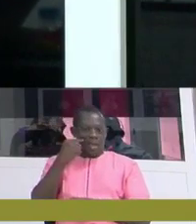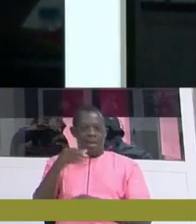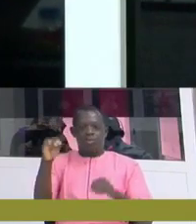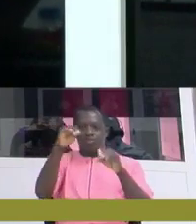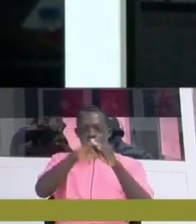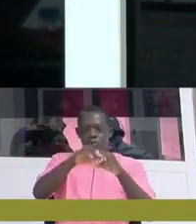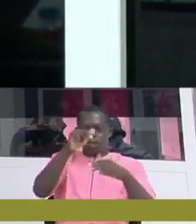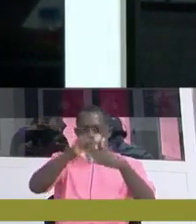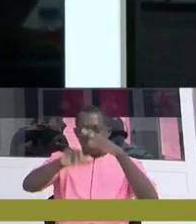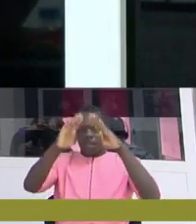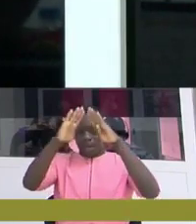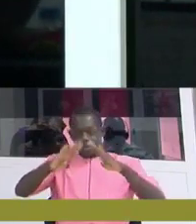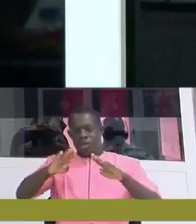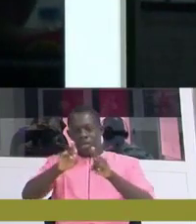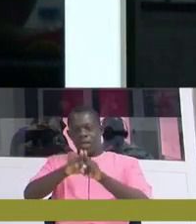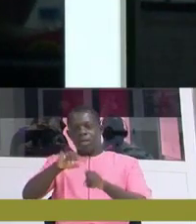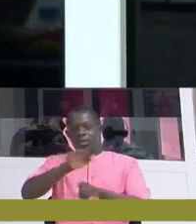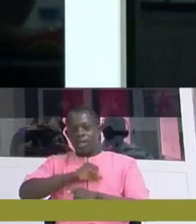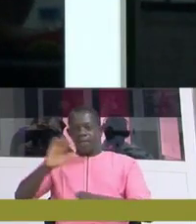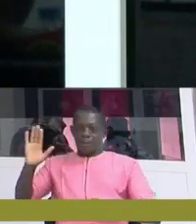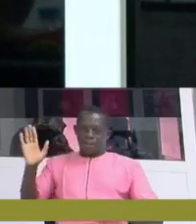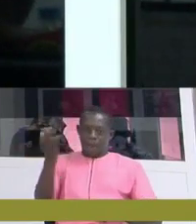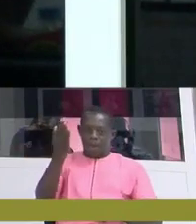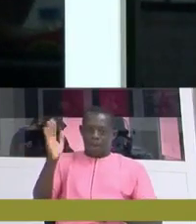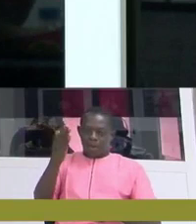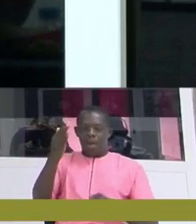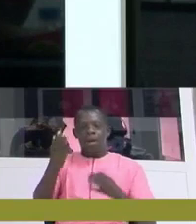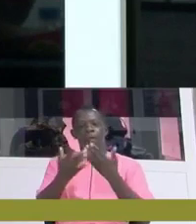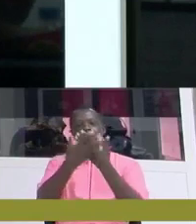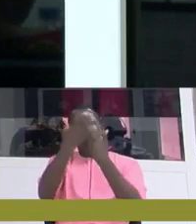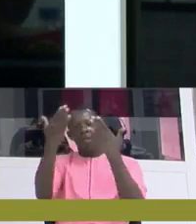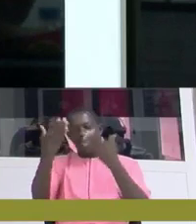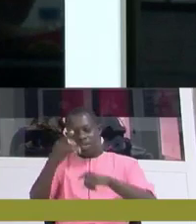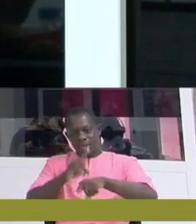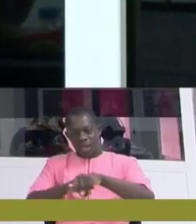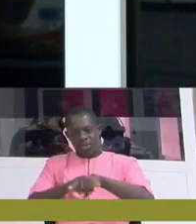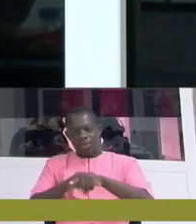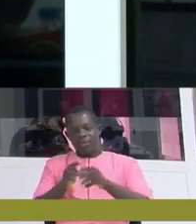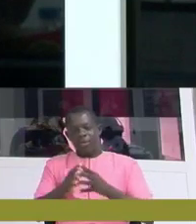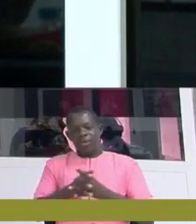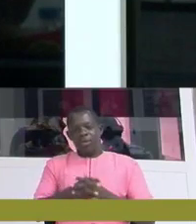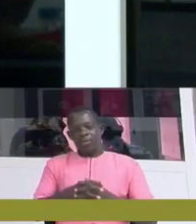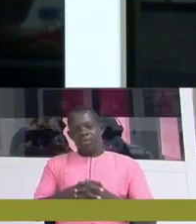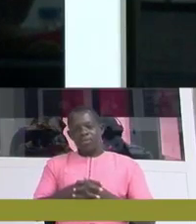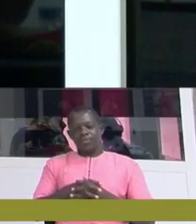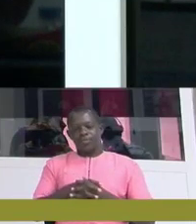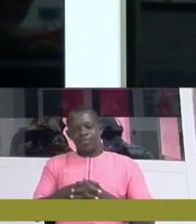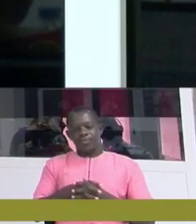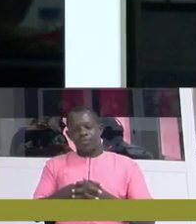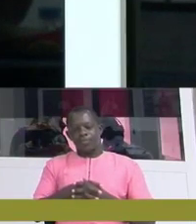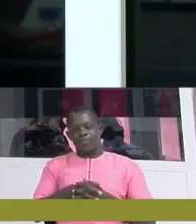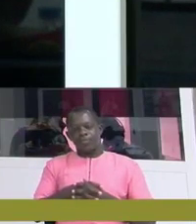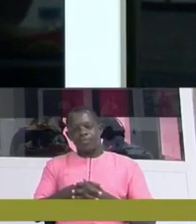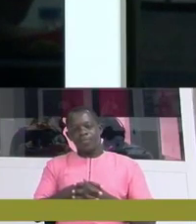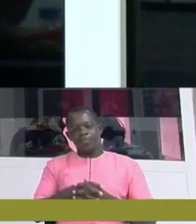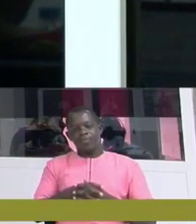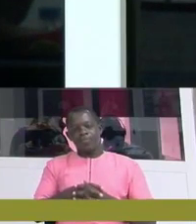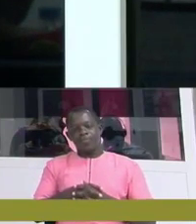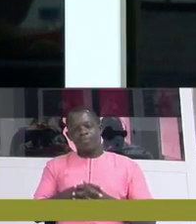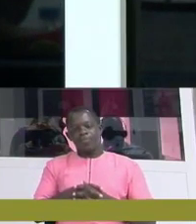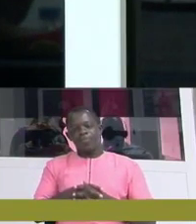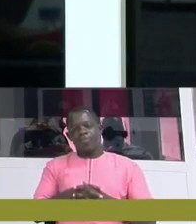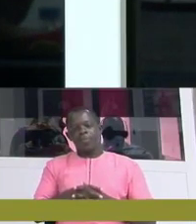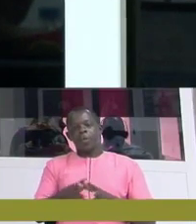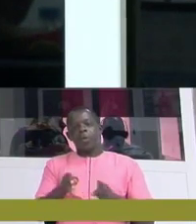room, he slapped you several times. Ye nyum foko lum mem follow aye dundi o bunko na aye tulo busam busang sinya jama.